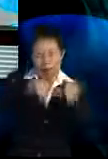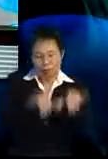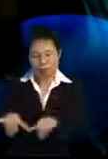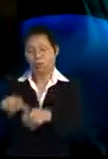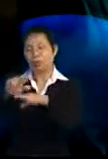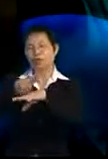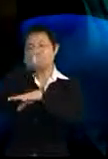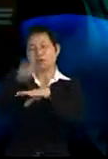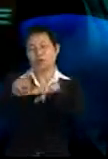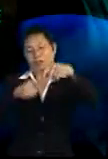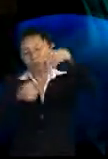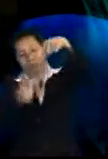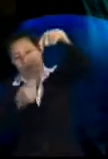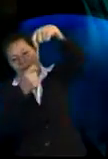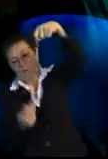balance.